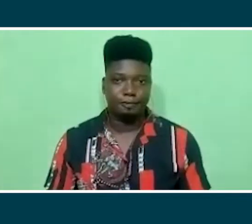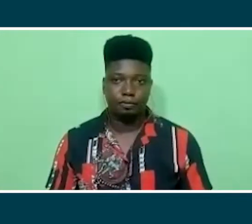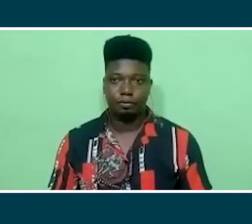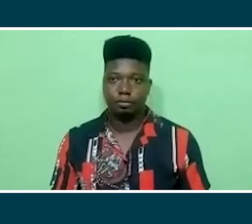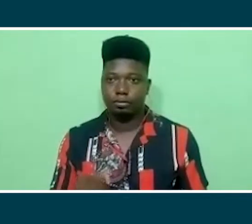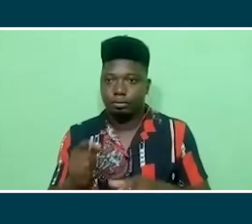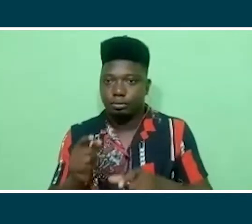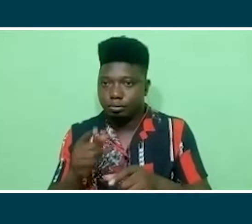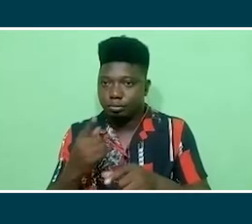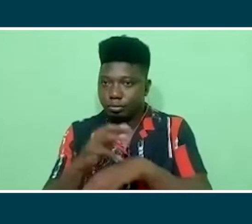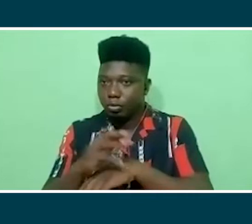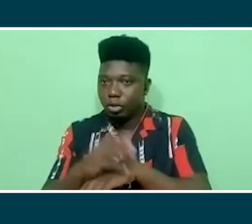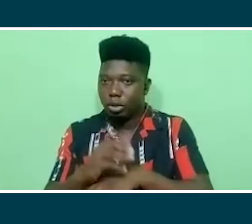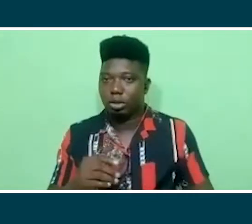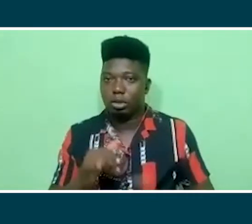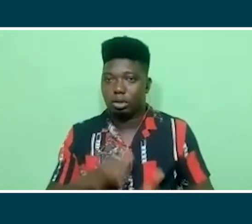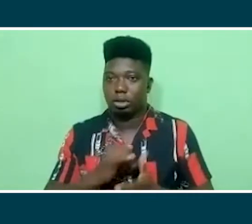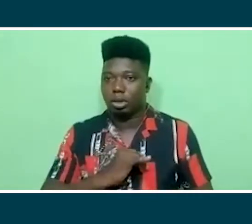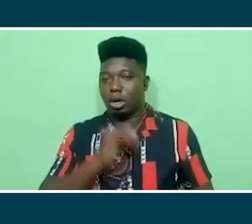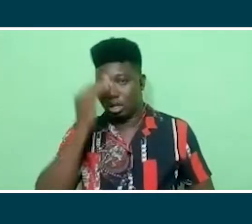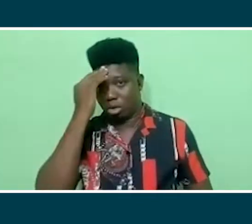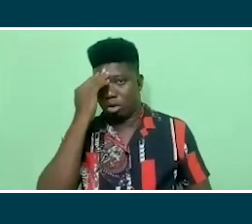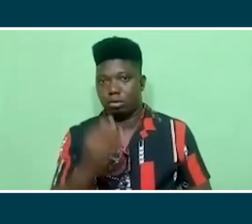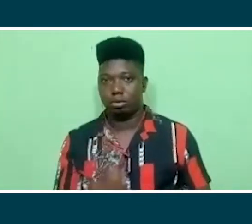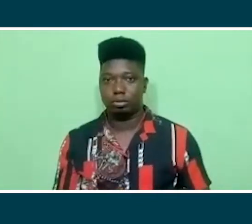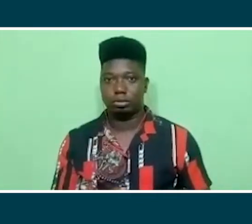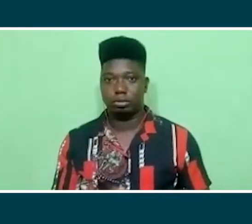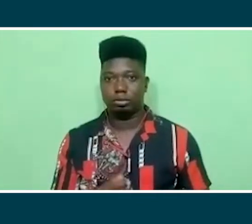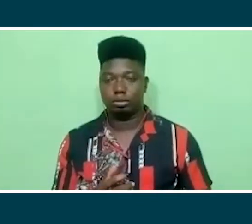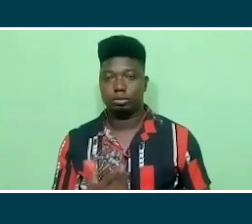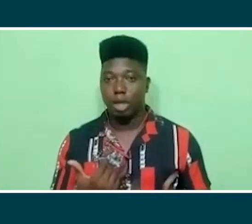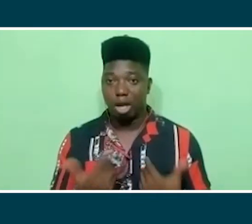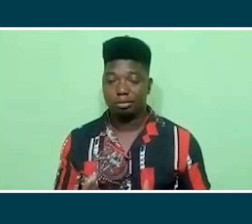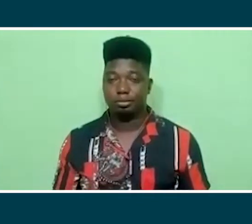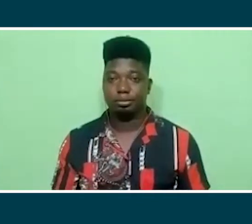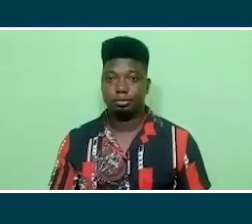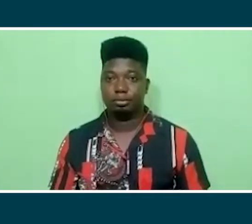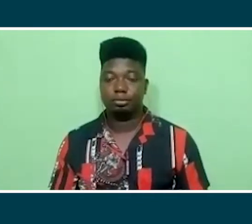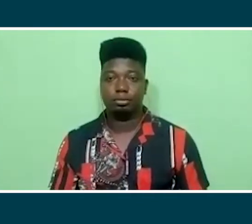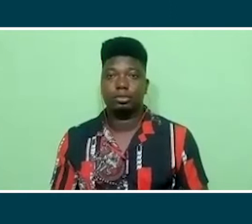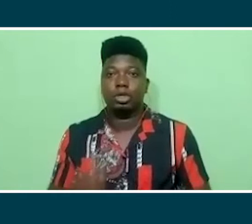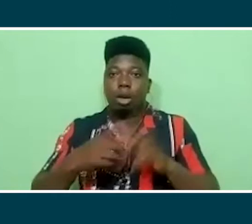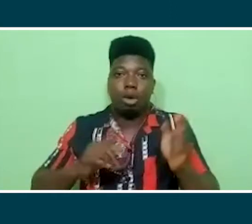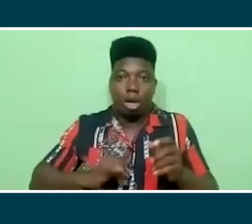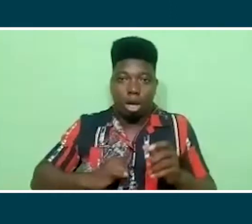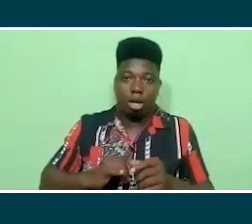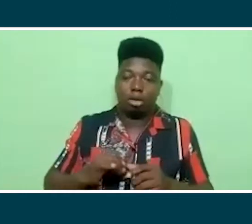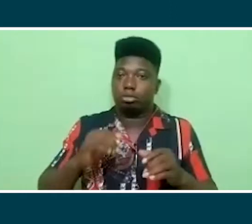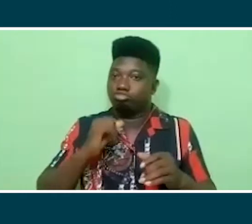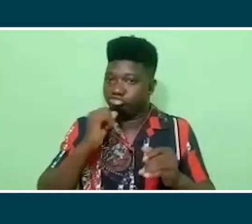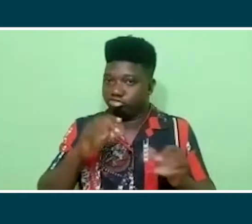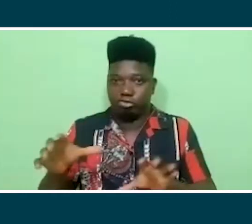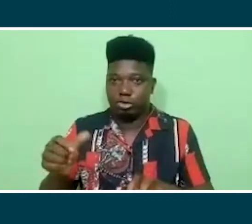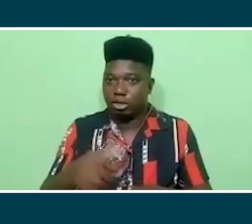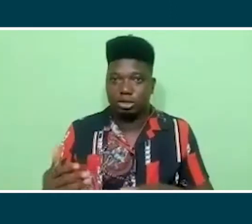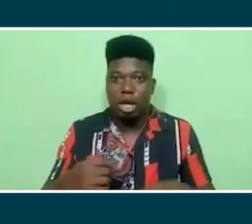kid, like, I knew better. I had good values and enough awareness to know, like, that's not right. But I wasn't doing anything about it.